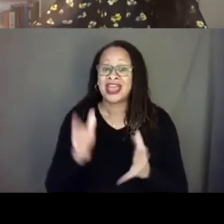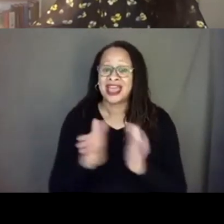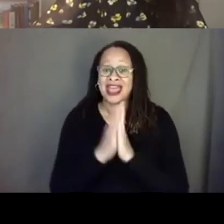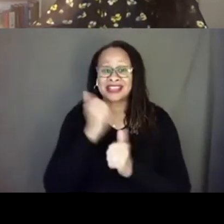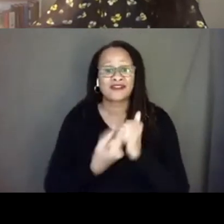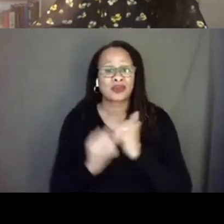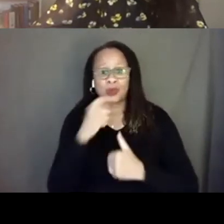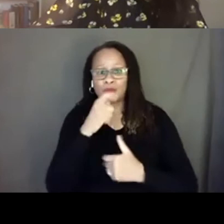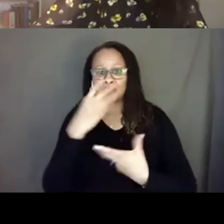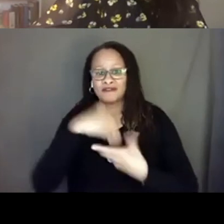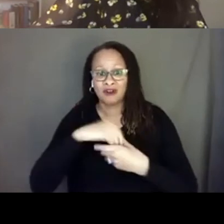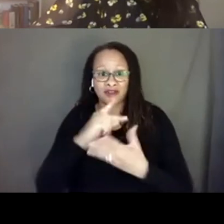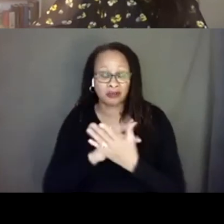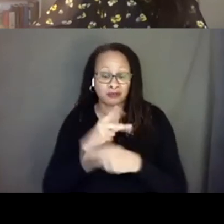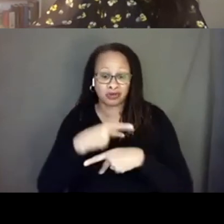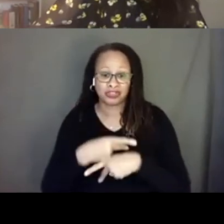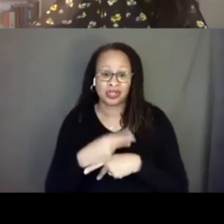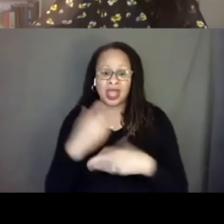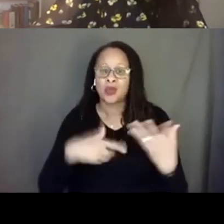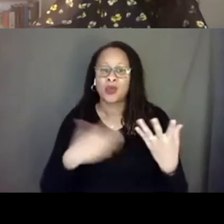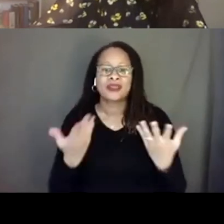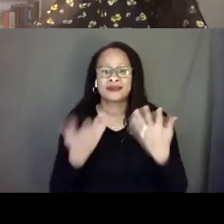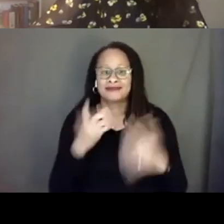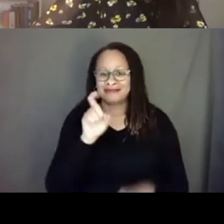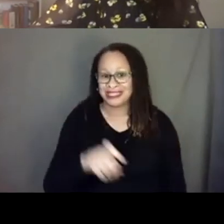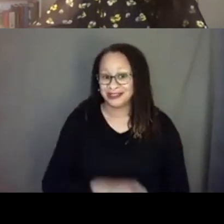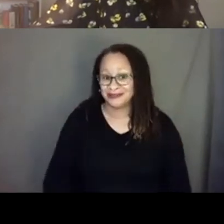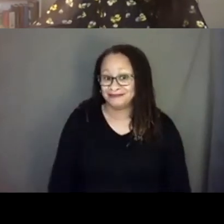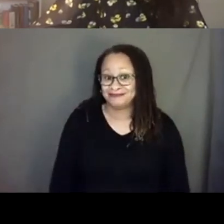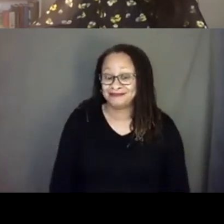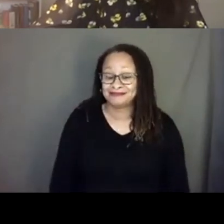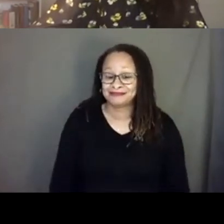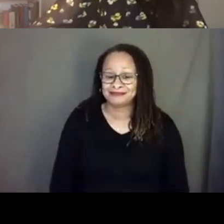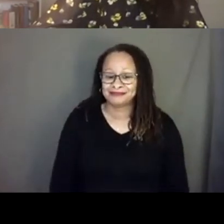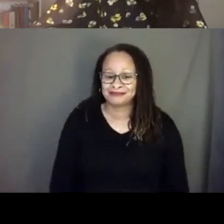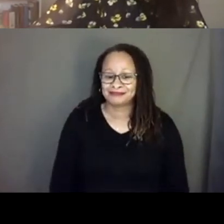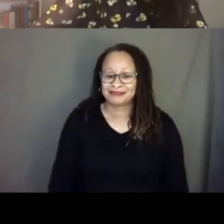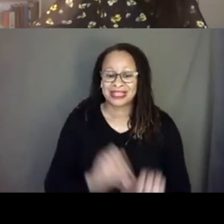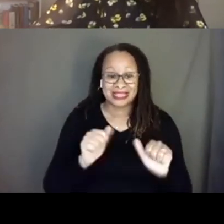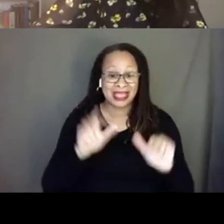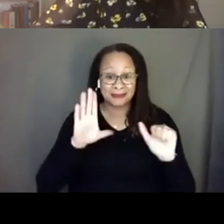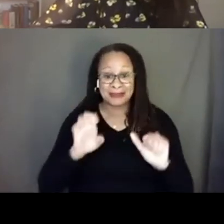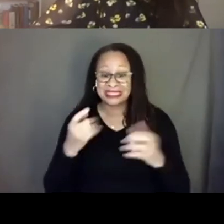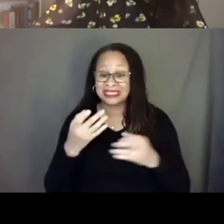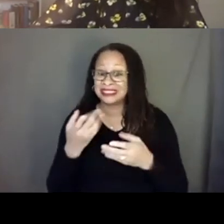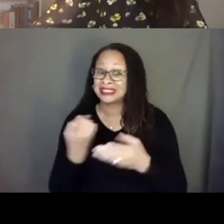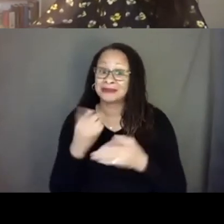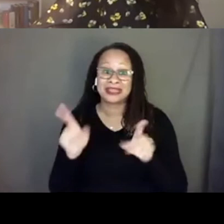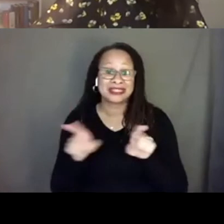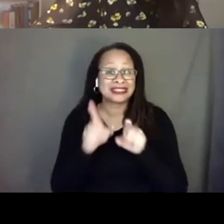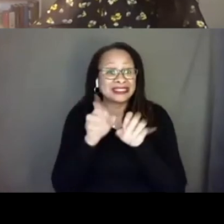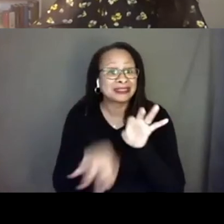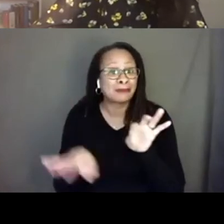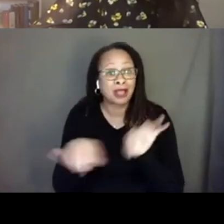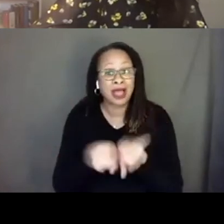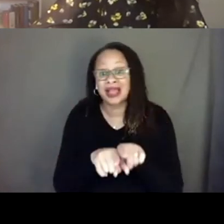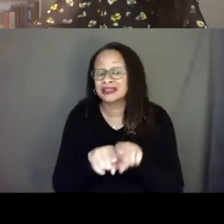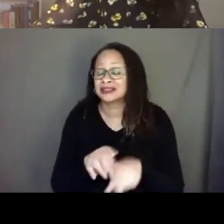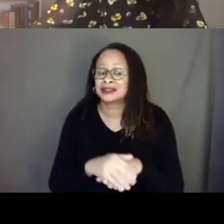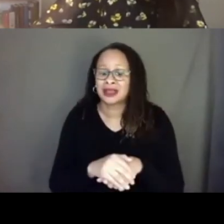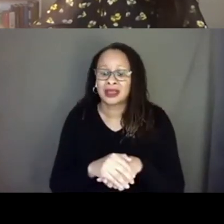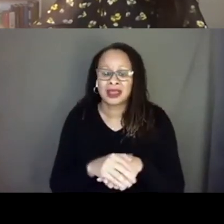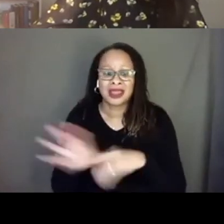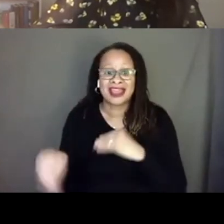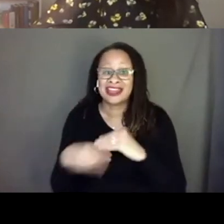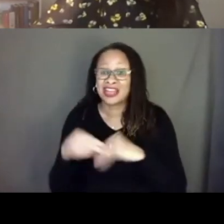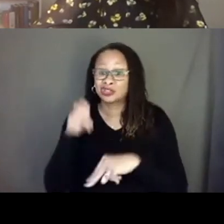production what they might need. And that can be something as simple as an extra